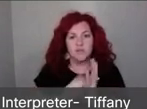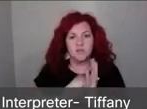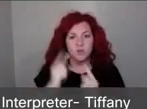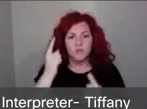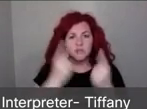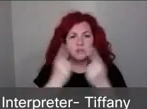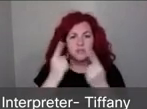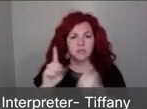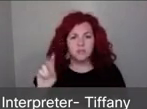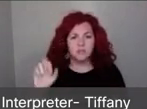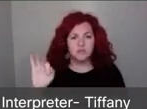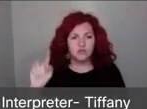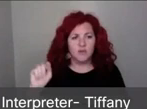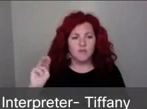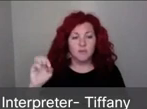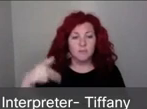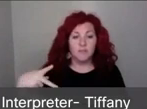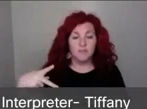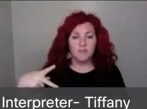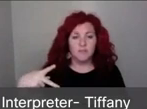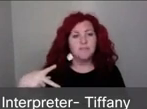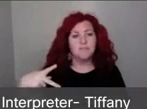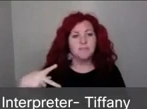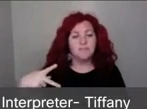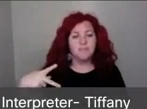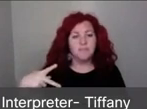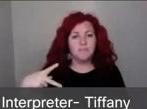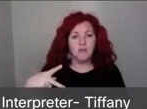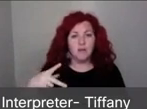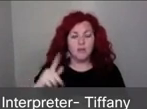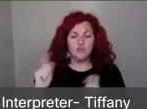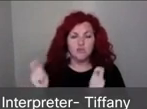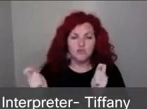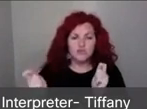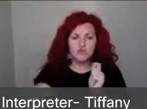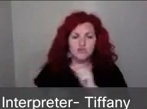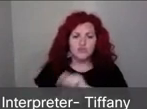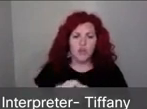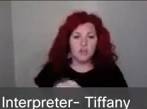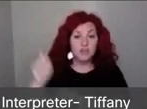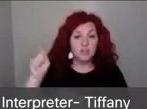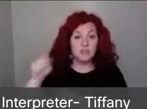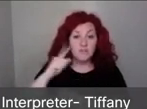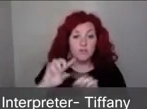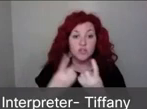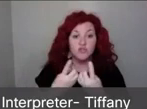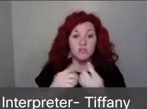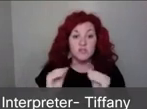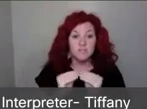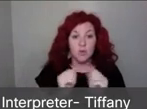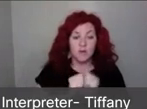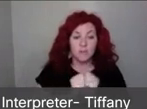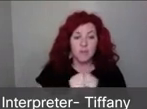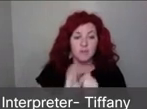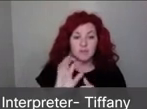reconsider the draft maps that make needed changes that make the districts more competitive and create